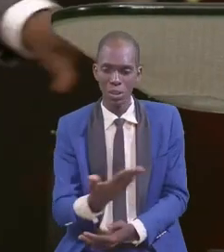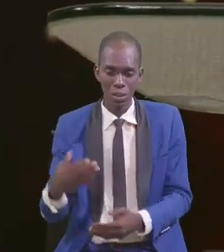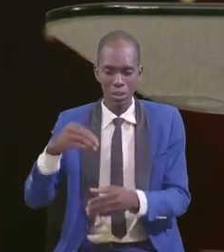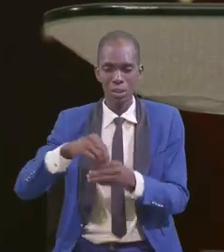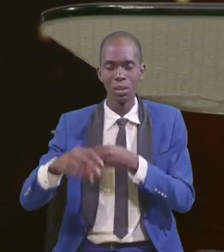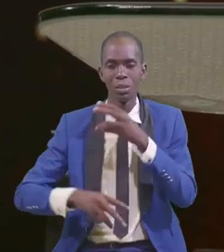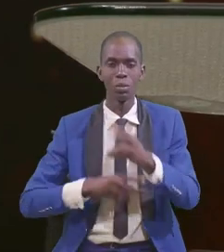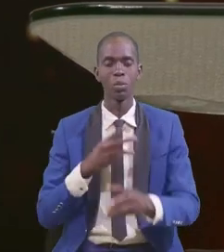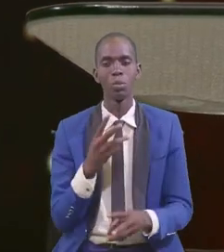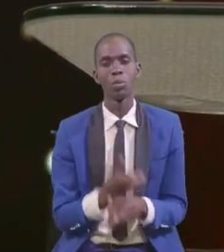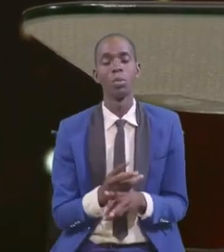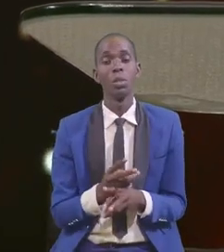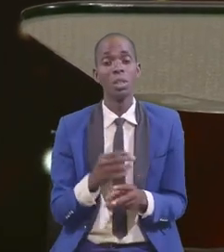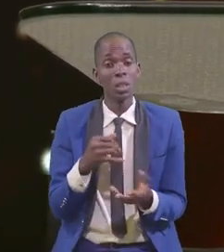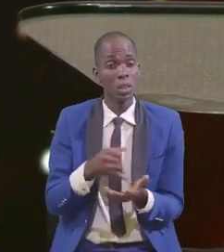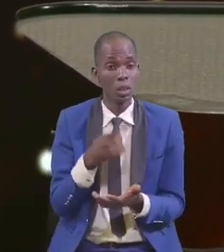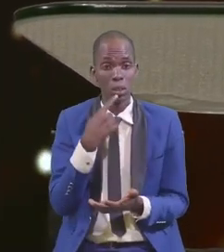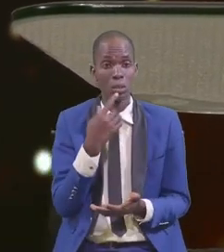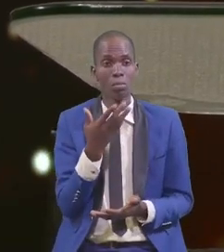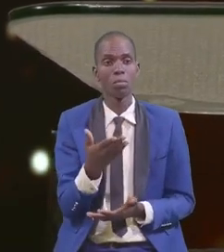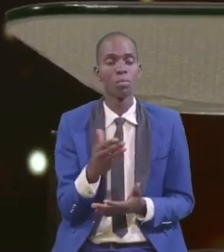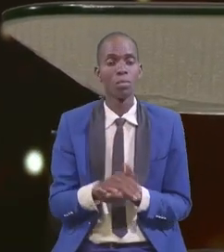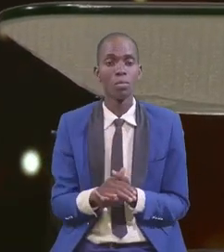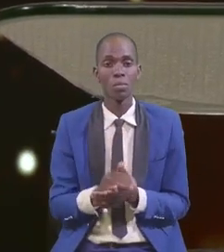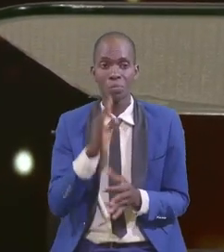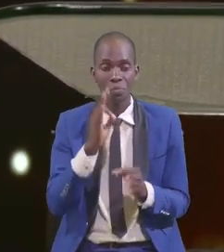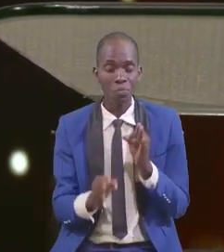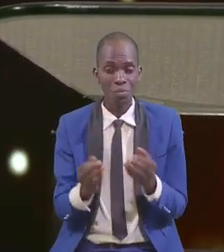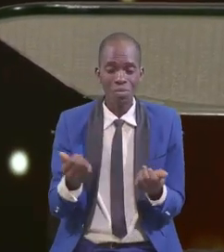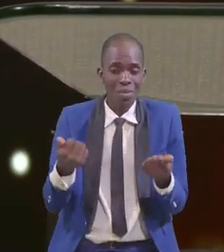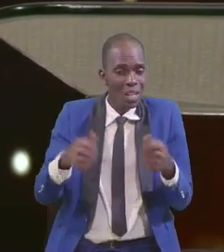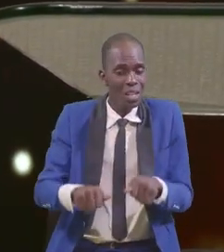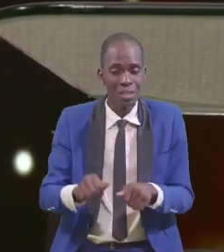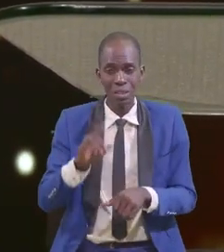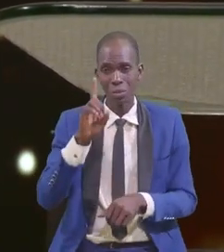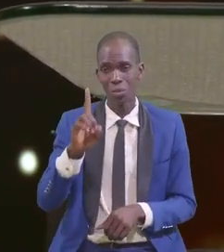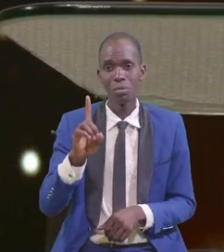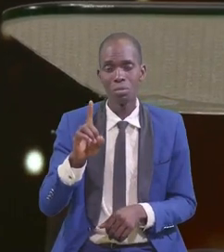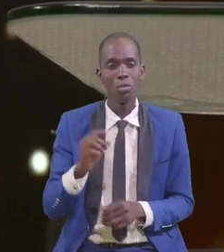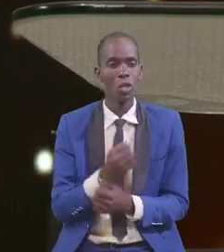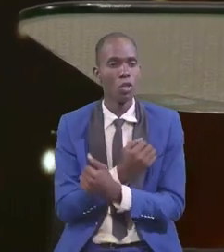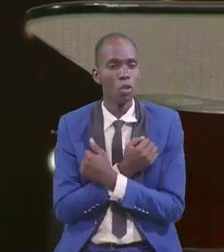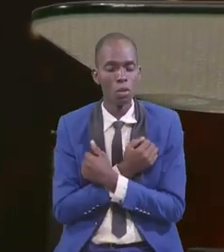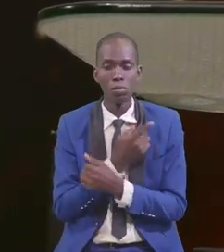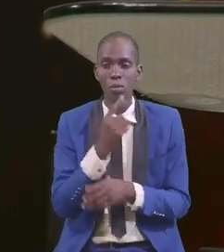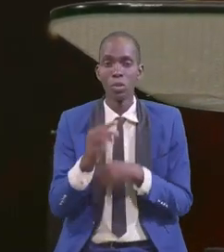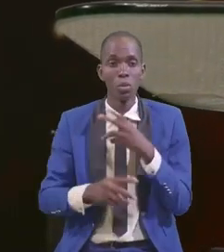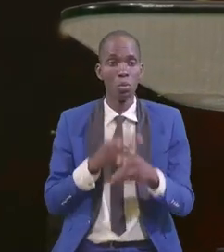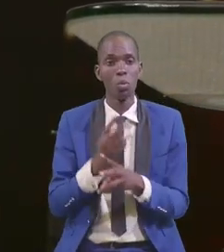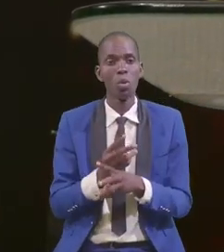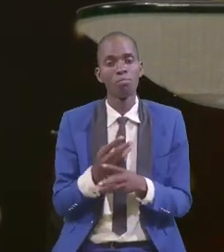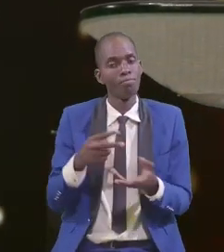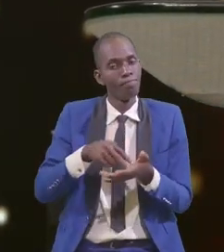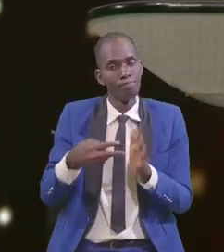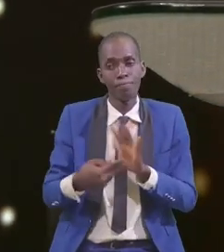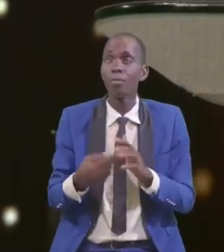things that are in the world. It says, if any man love the world, the love of the